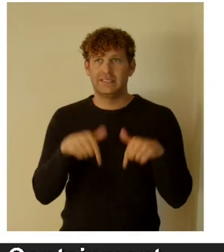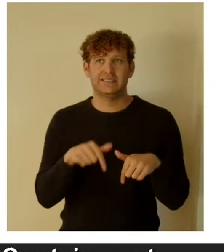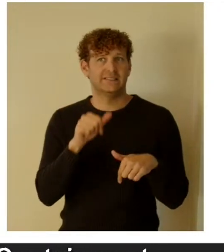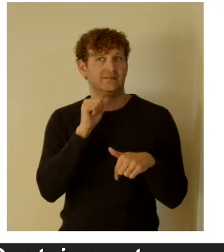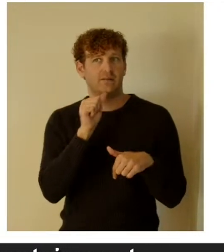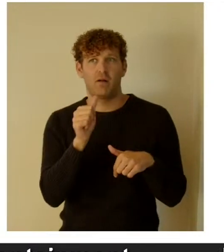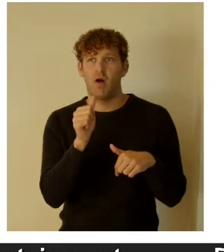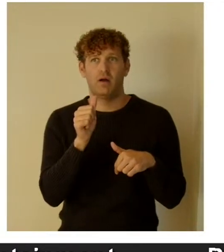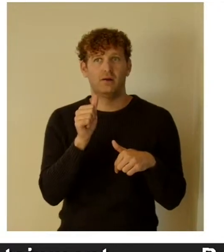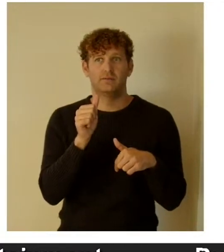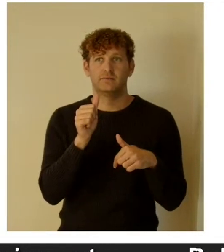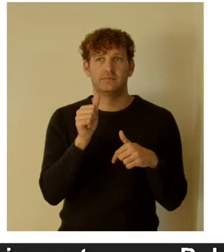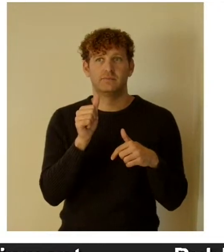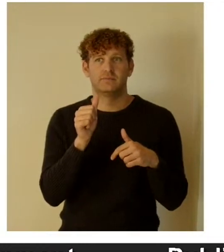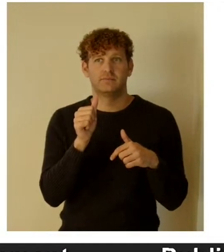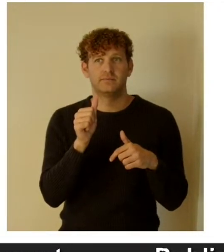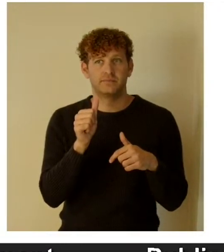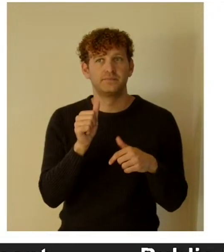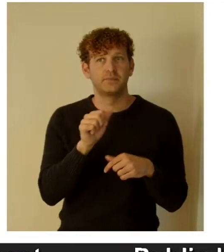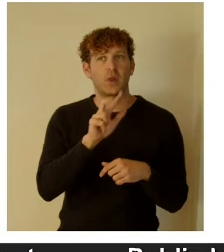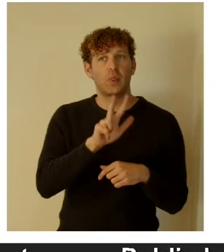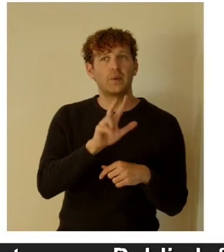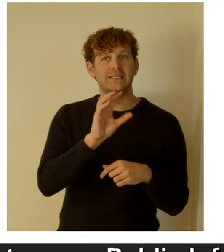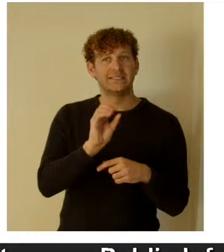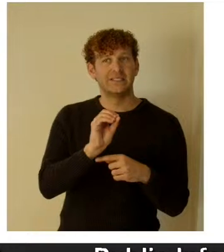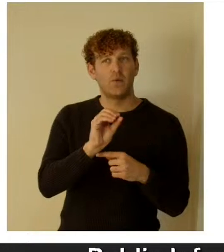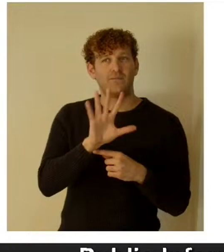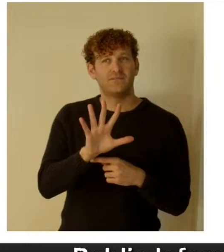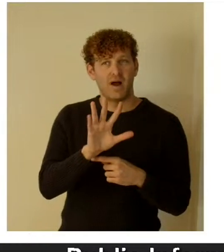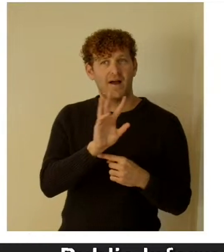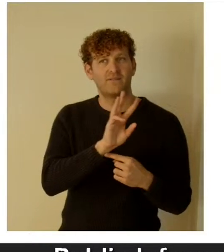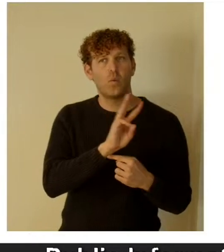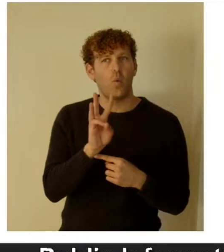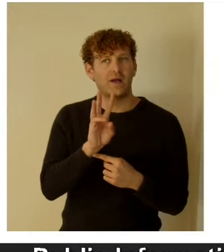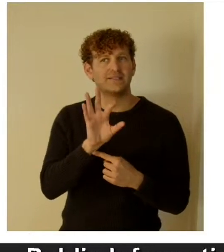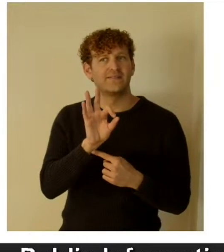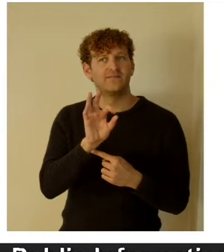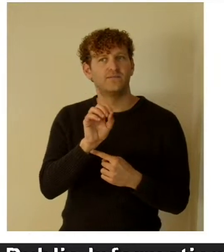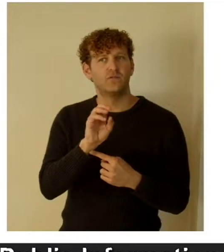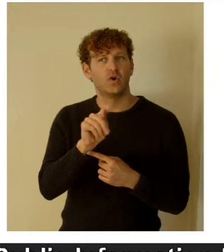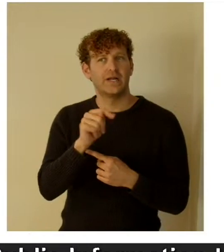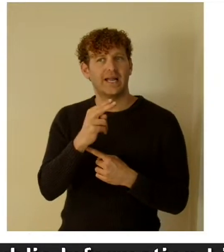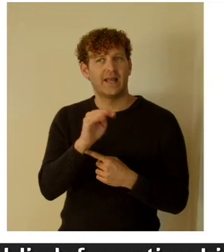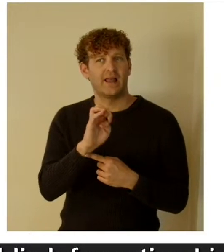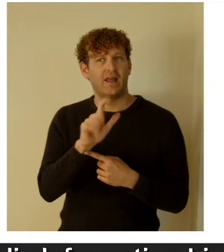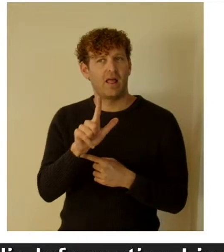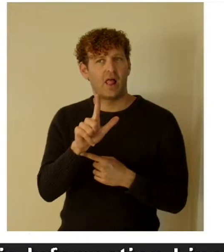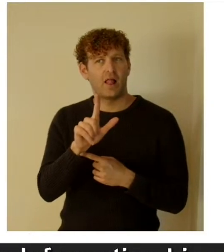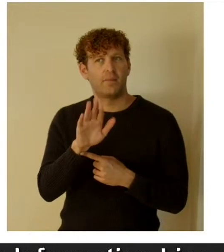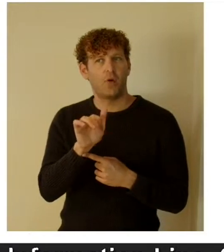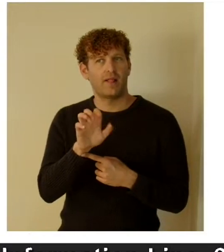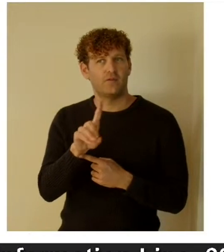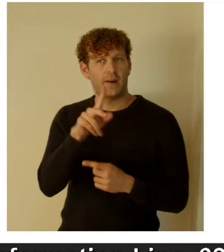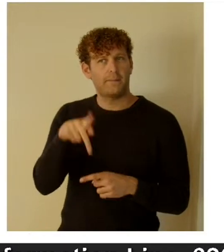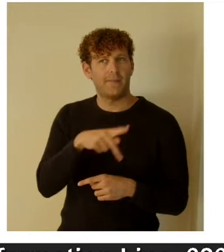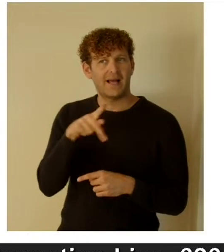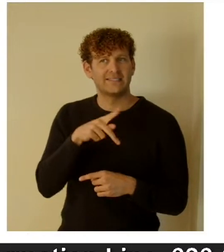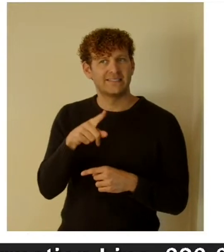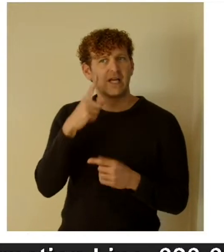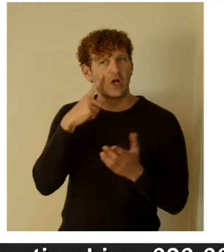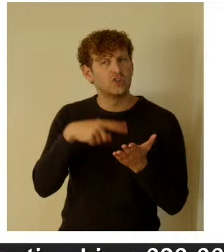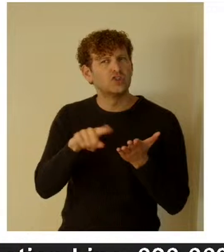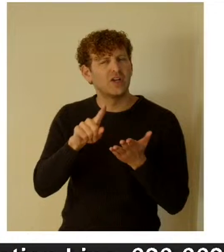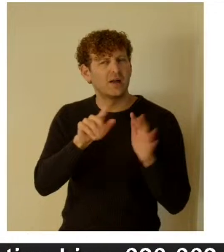The address is 3035 West Foothill Boulevard in Pasadena. Check the recovery webpage for the